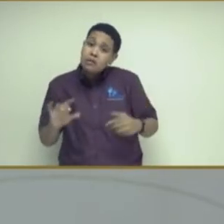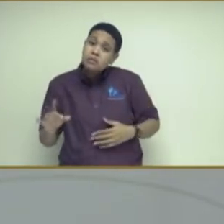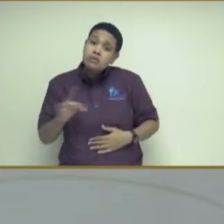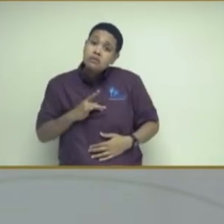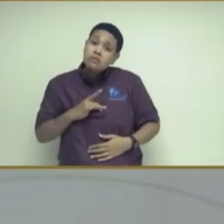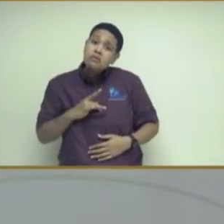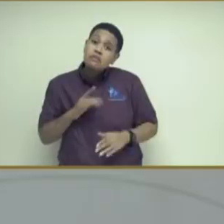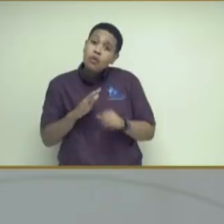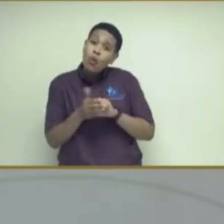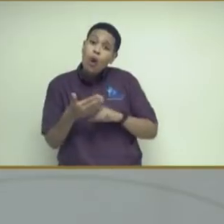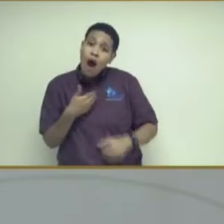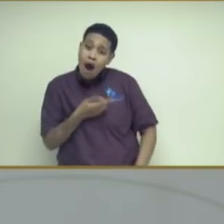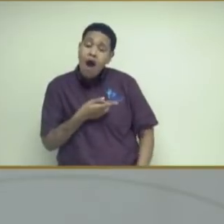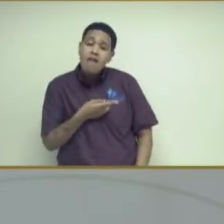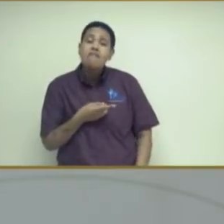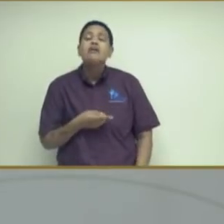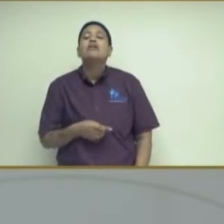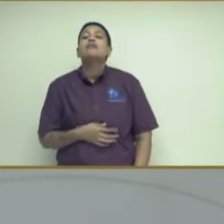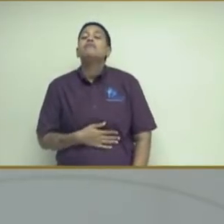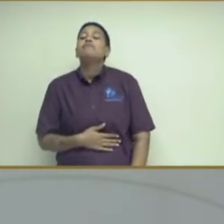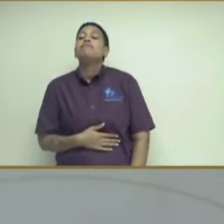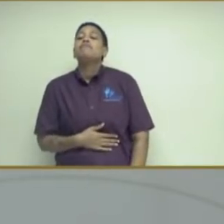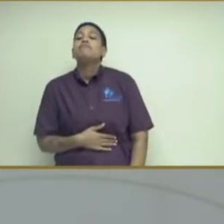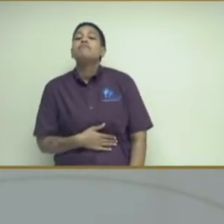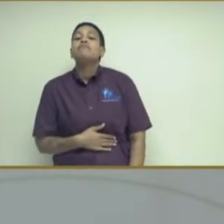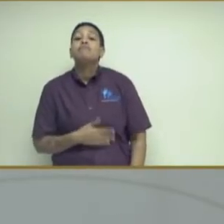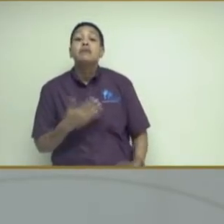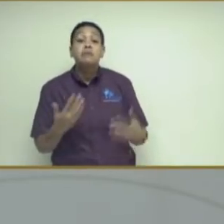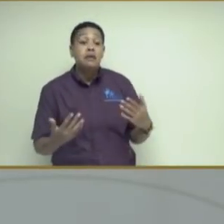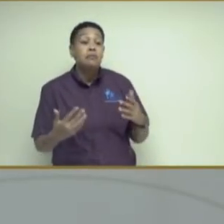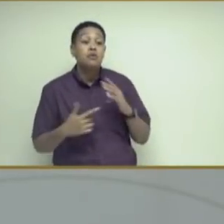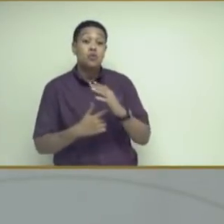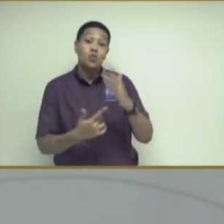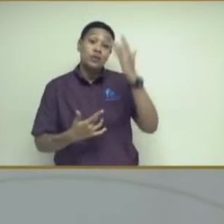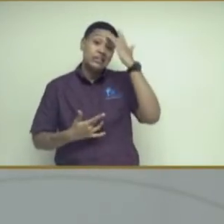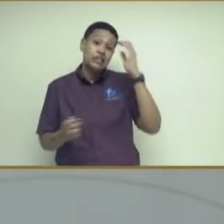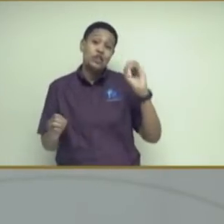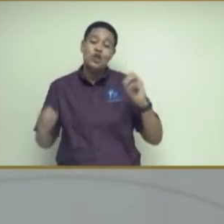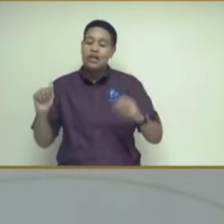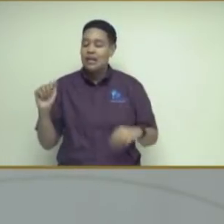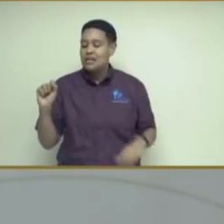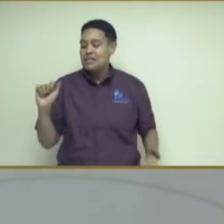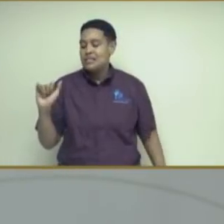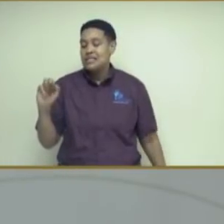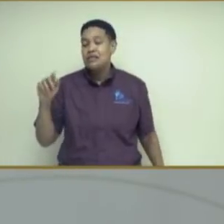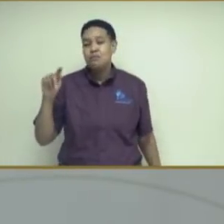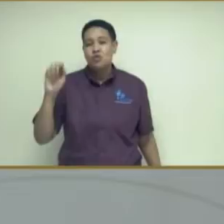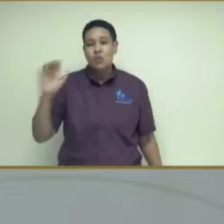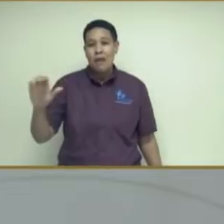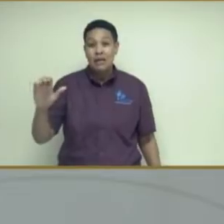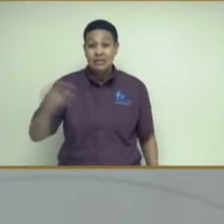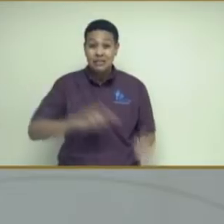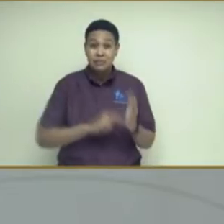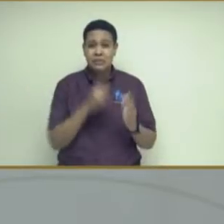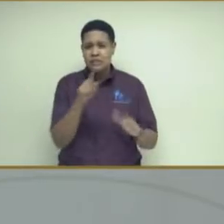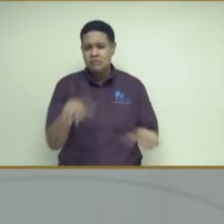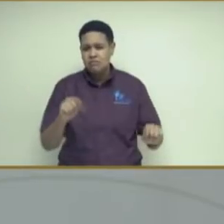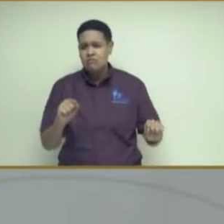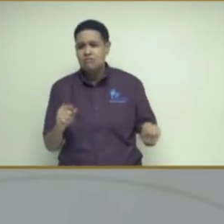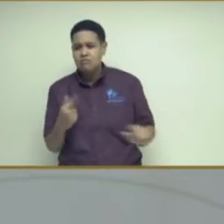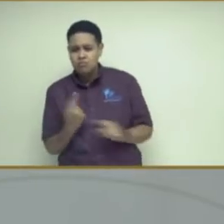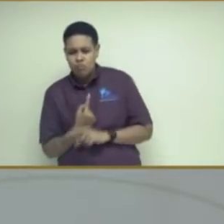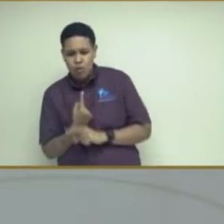have COVID-19 and may be asymptomatic. And so therefore you need to exercise all the precautionary